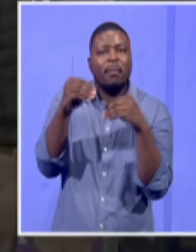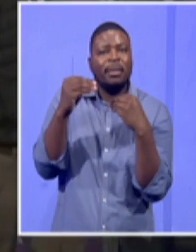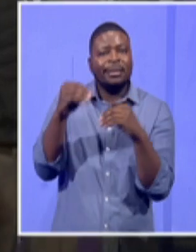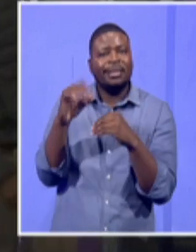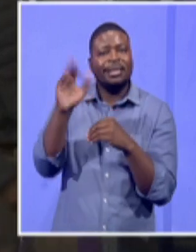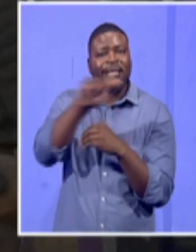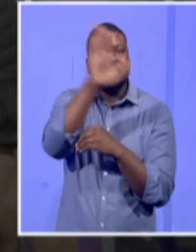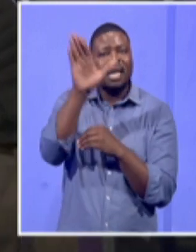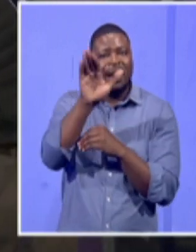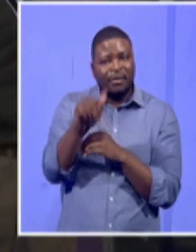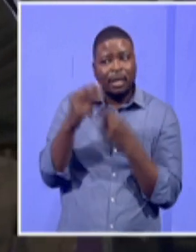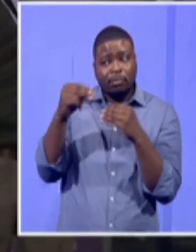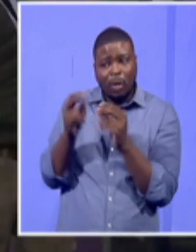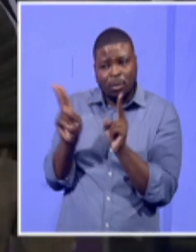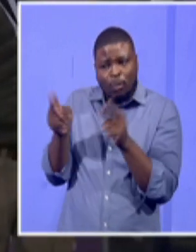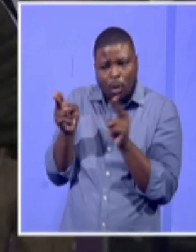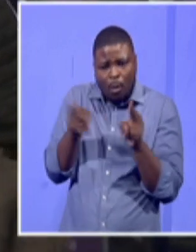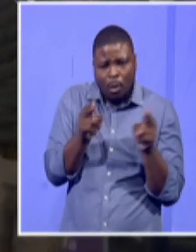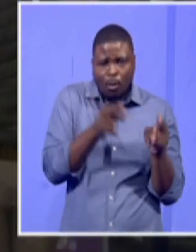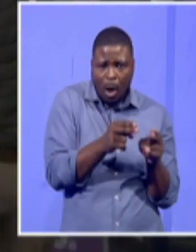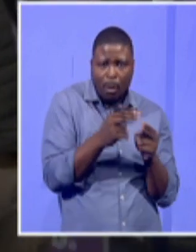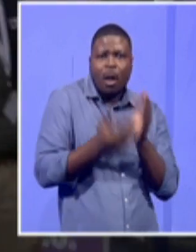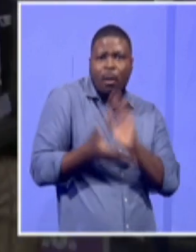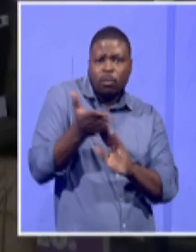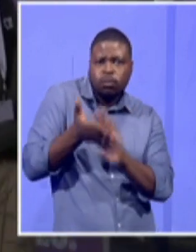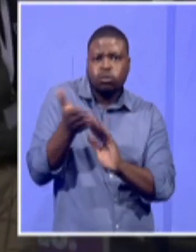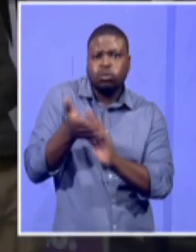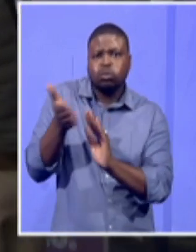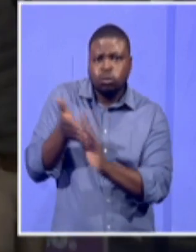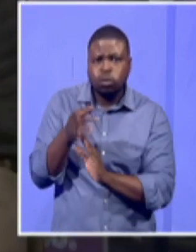medium enterprises, really operating within the fourth